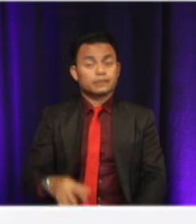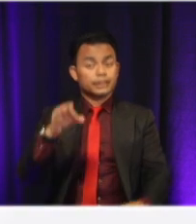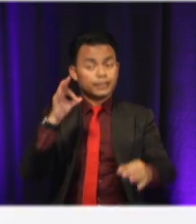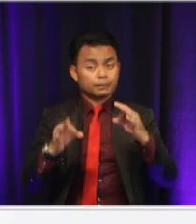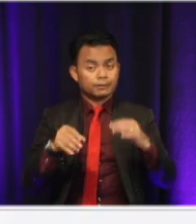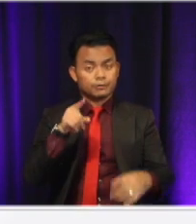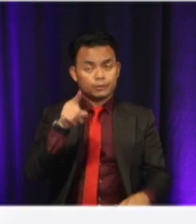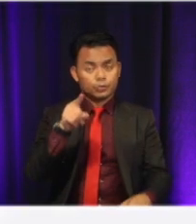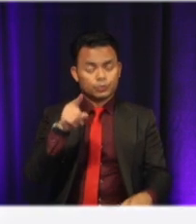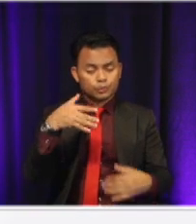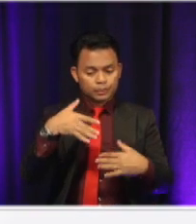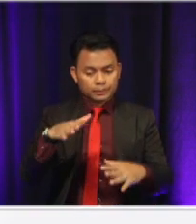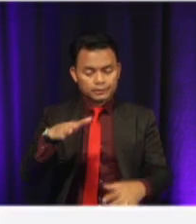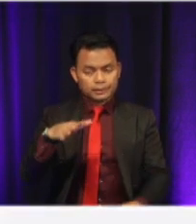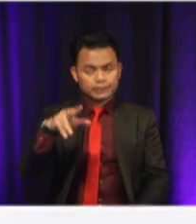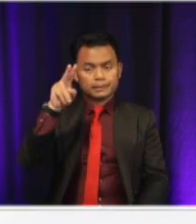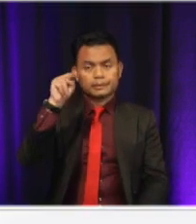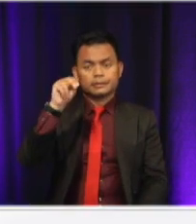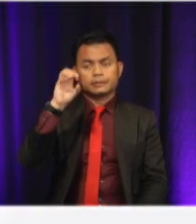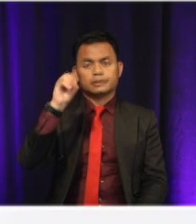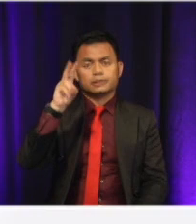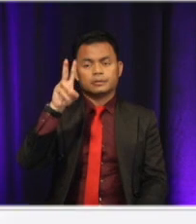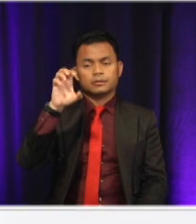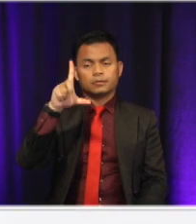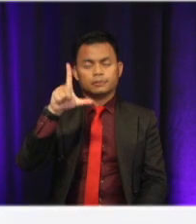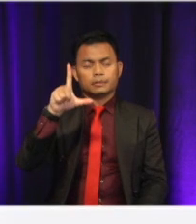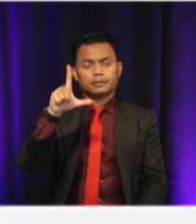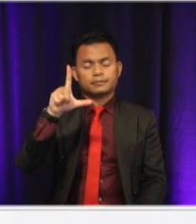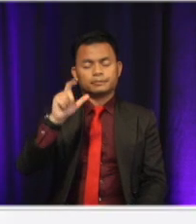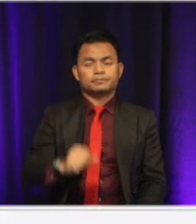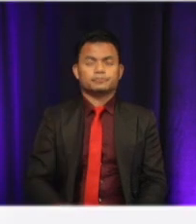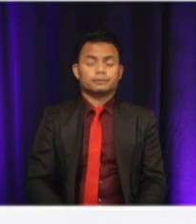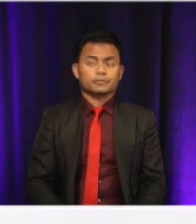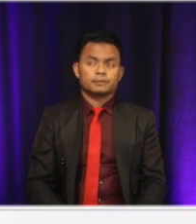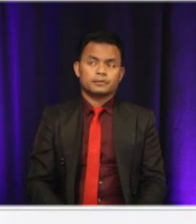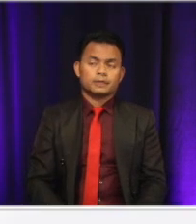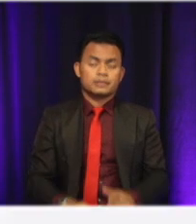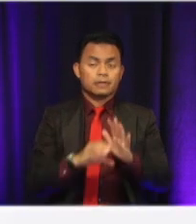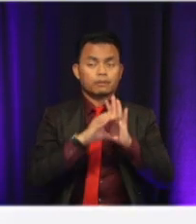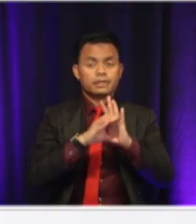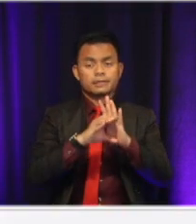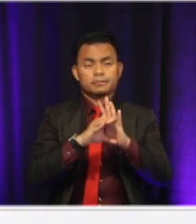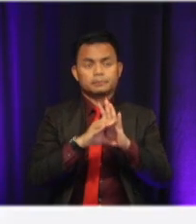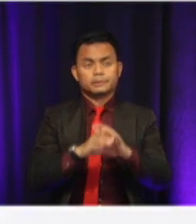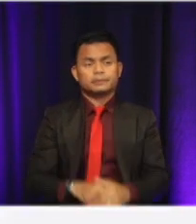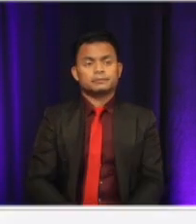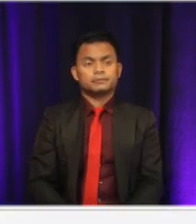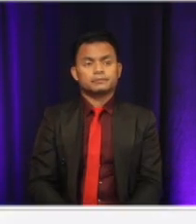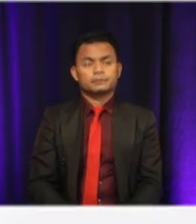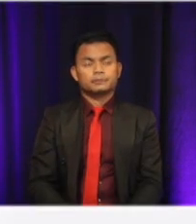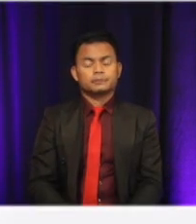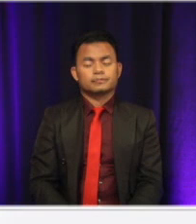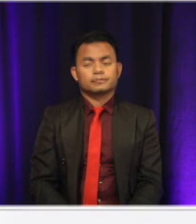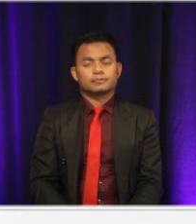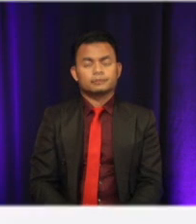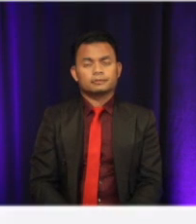novel, all right, the novel, The Clay Marble, for example, and you get a question there, a real